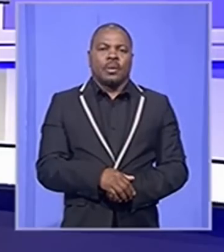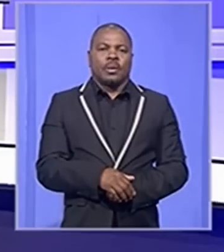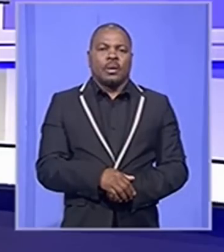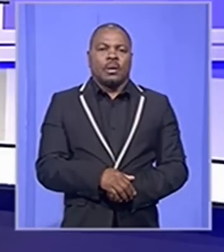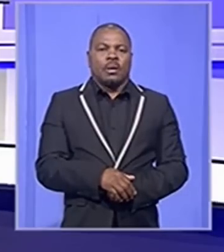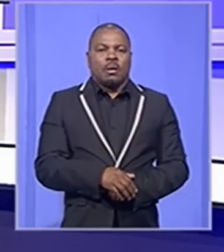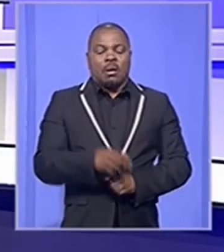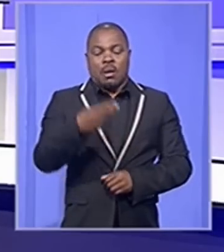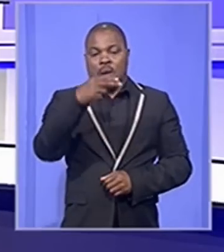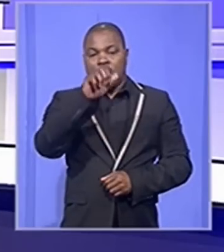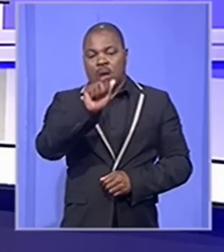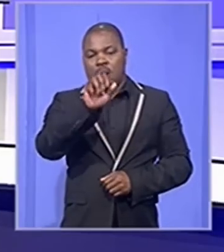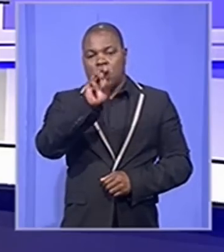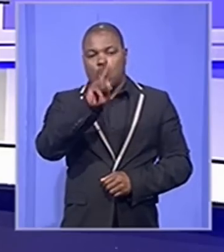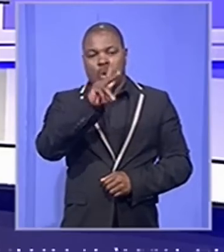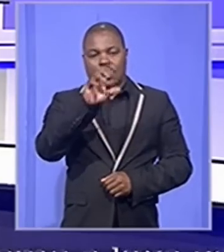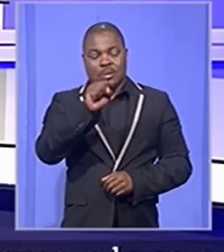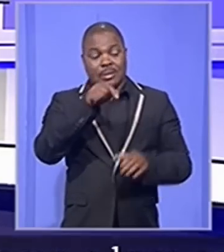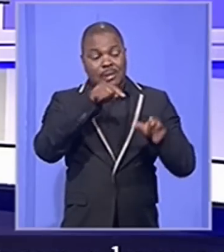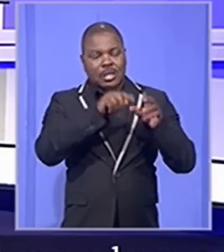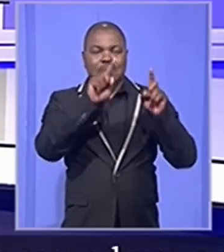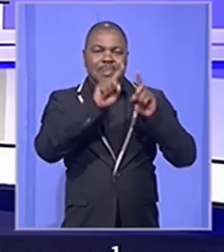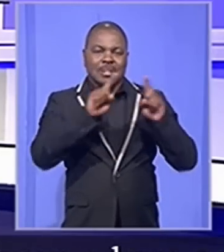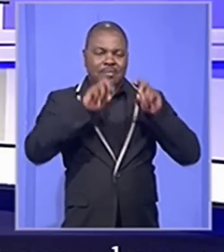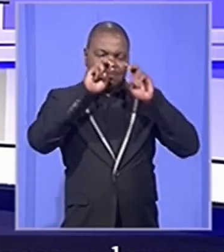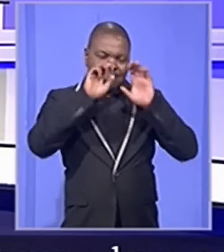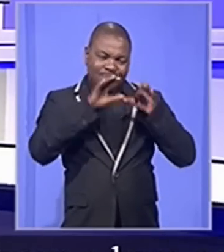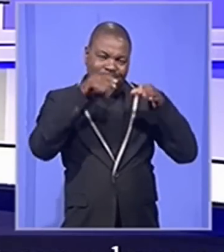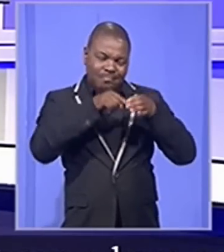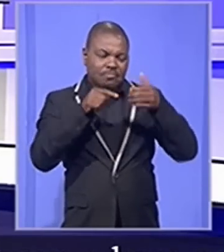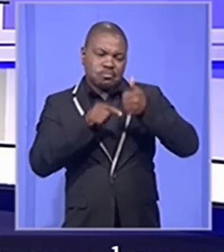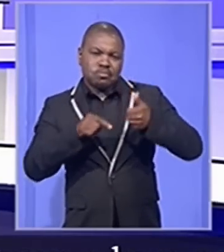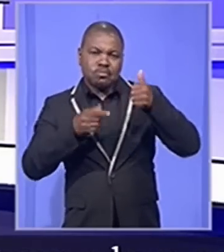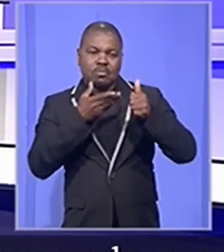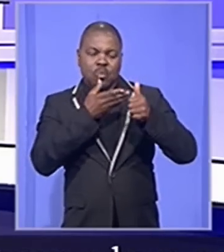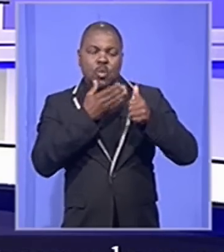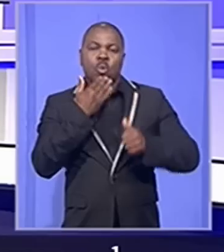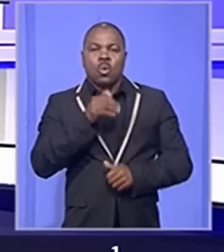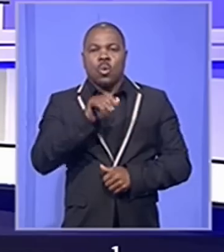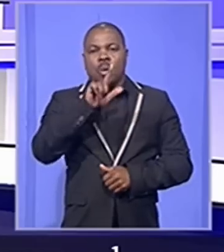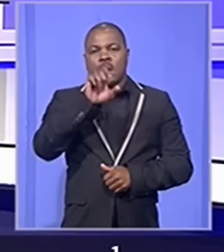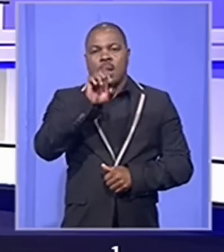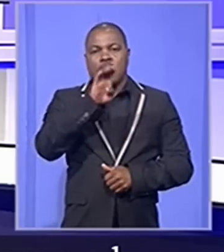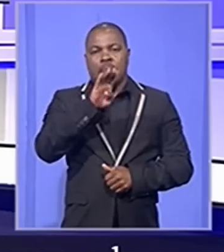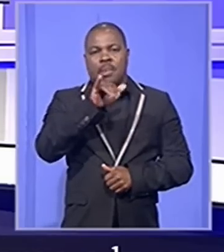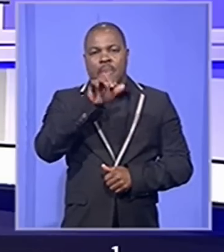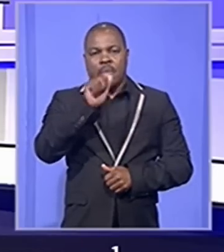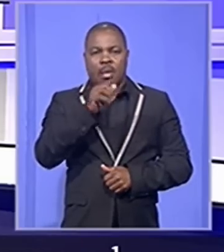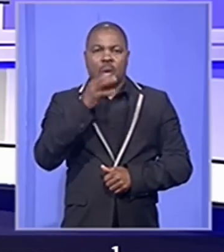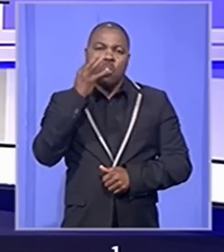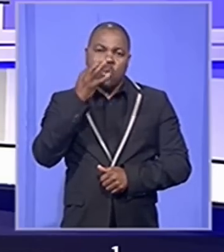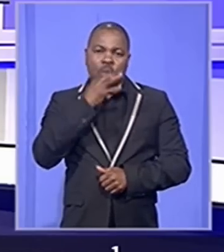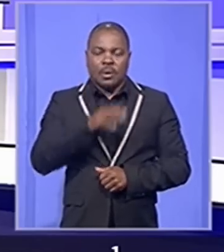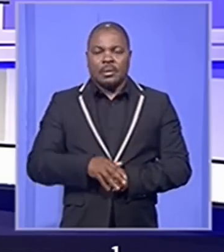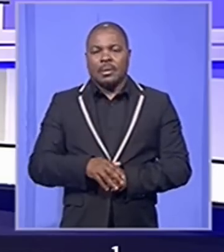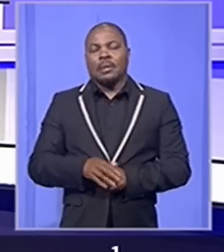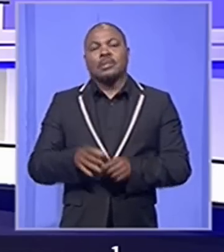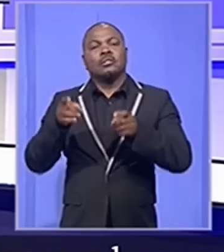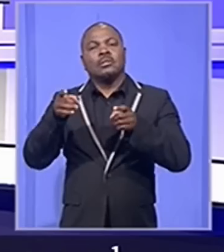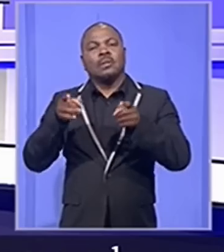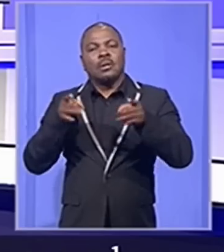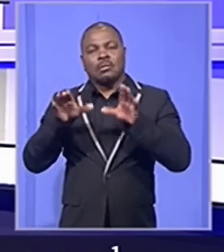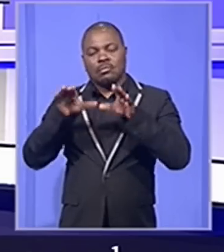Tlhogo ya lefapha le le kgethegileng la dipatlisiso la di-Hawks ngaka Godfrey Lebea a re bothati jwa dipatlisiso